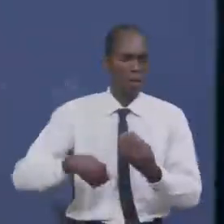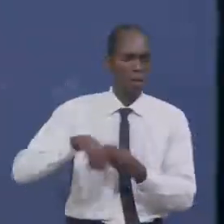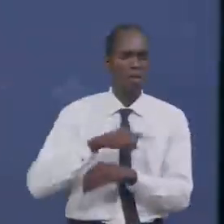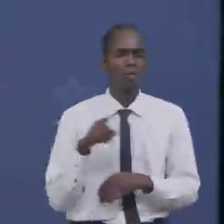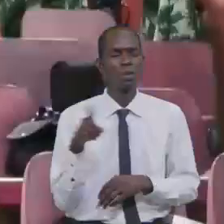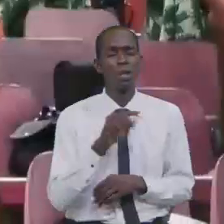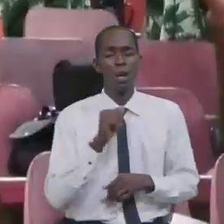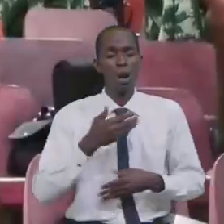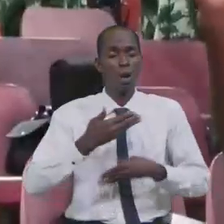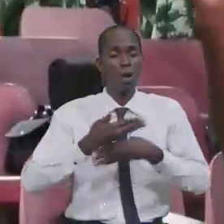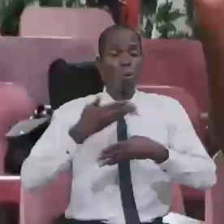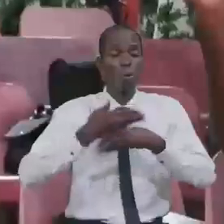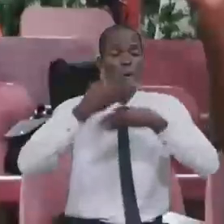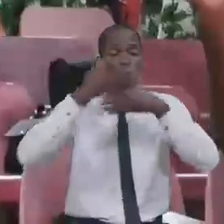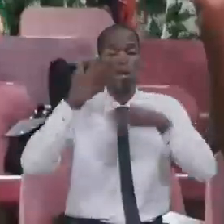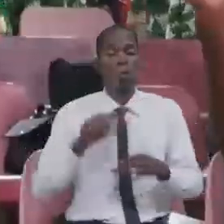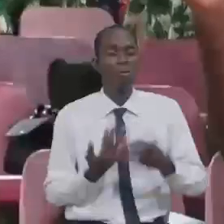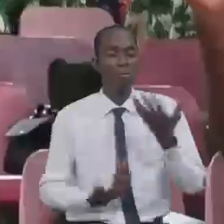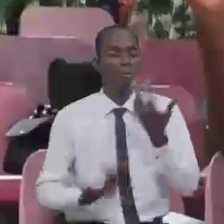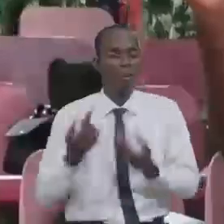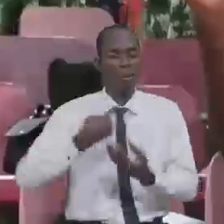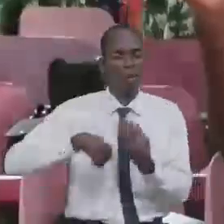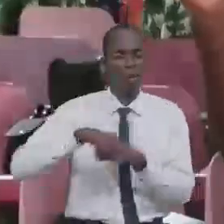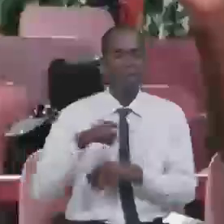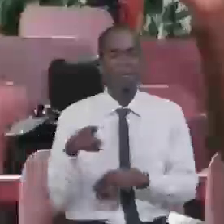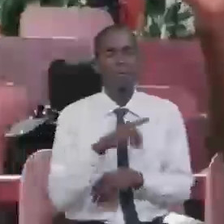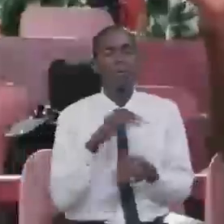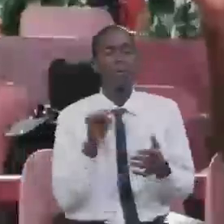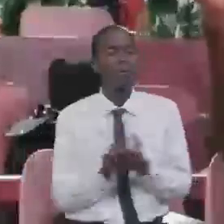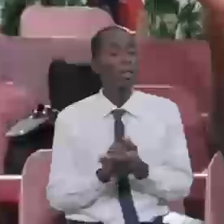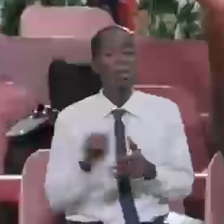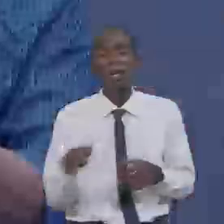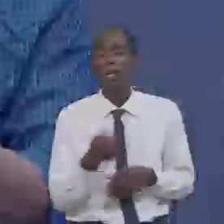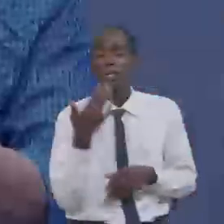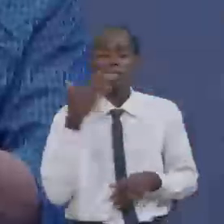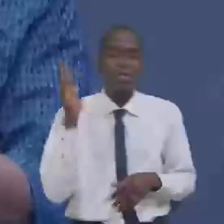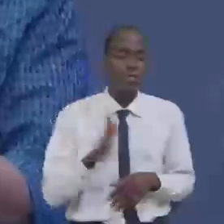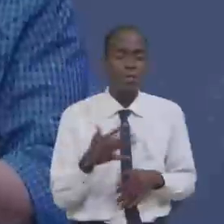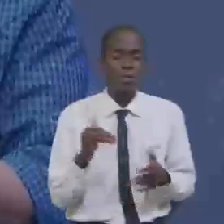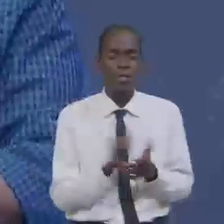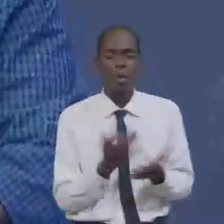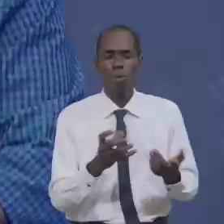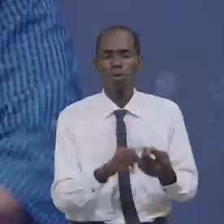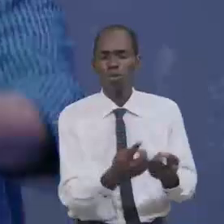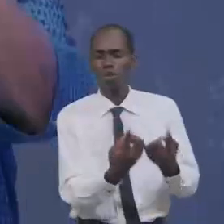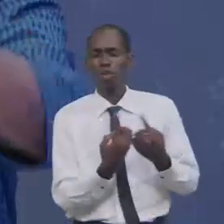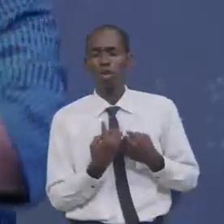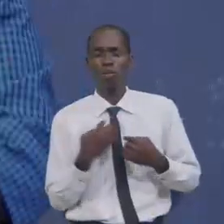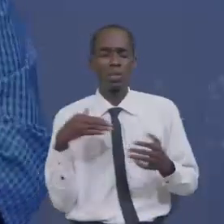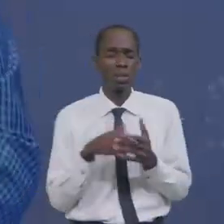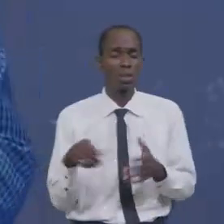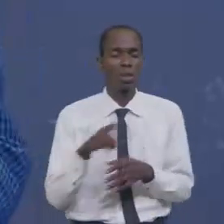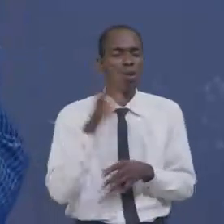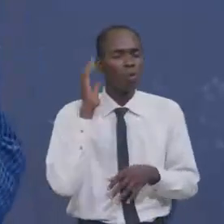of fire around them. That any evil thing that wants to come in will be burnt